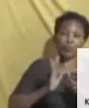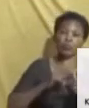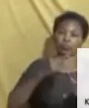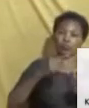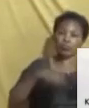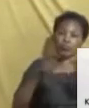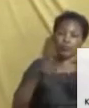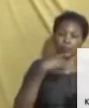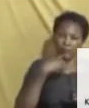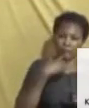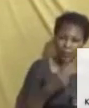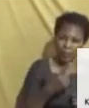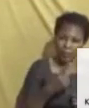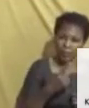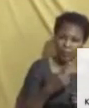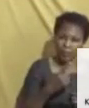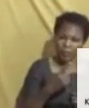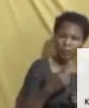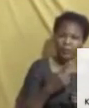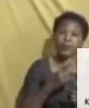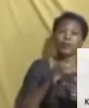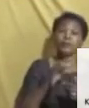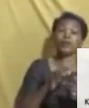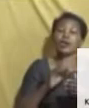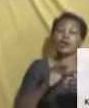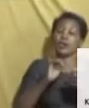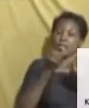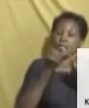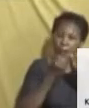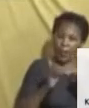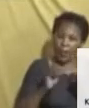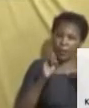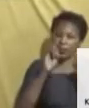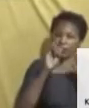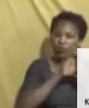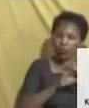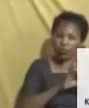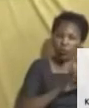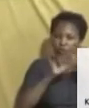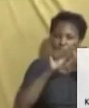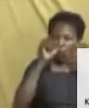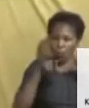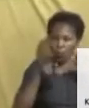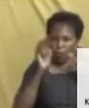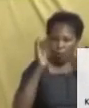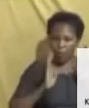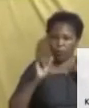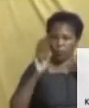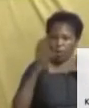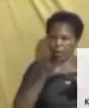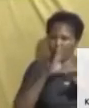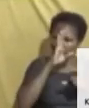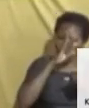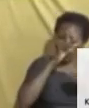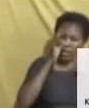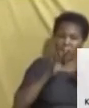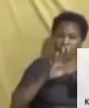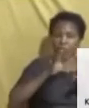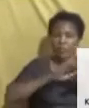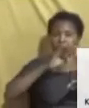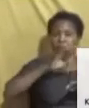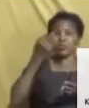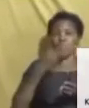However, applied to the independence constitution, it may be doubted whether the spirit of the amending